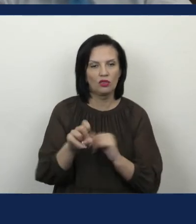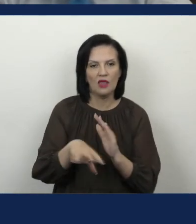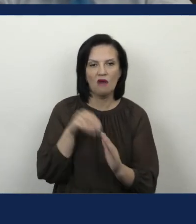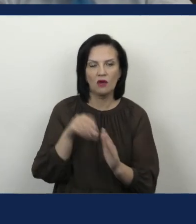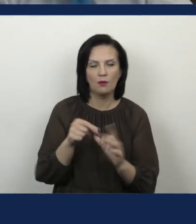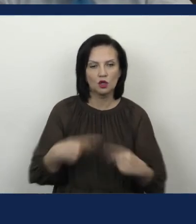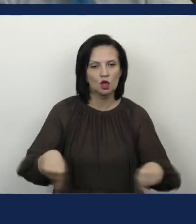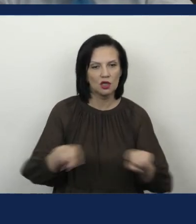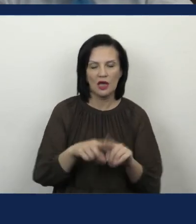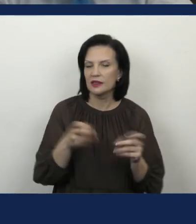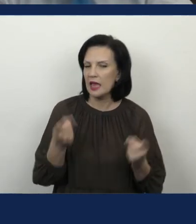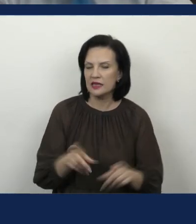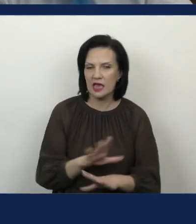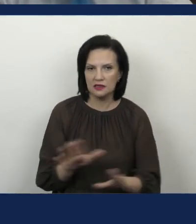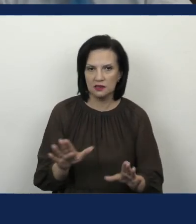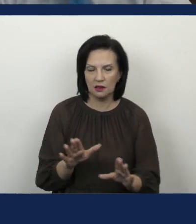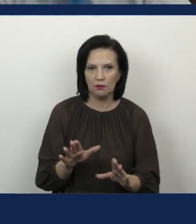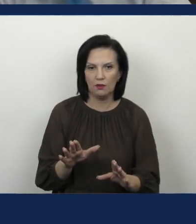basis for